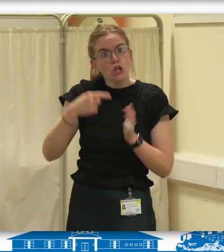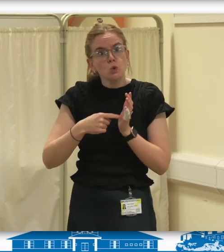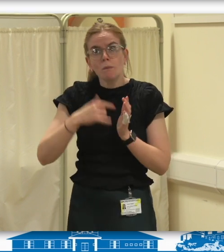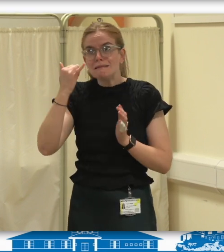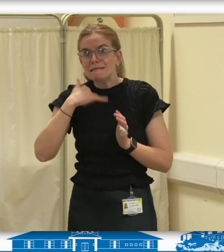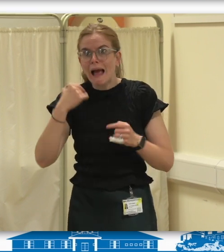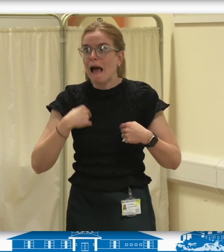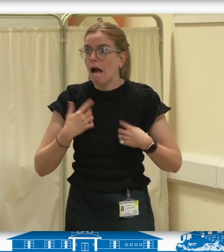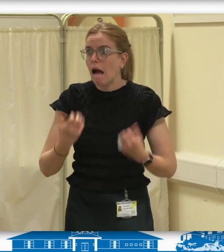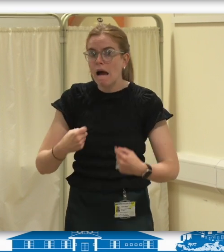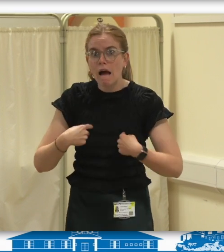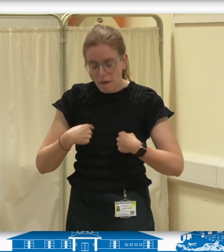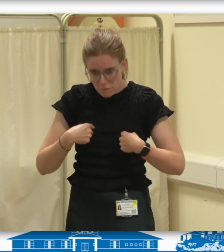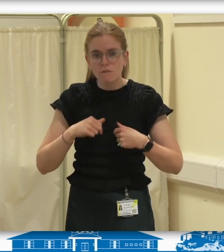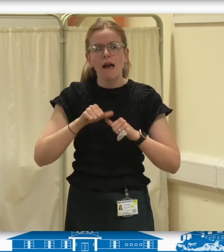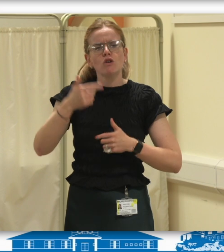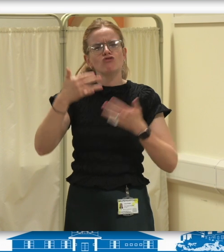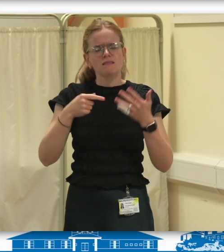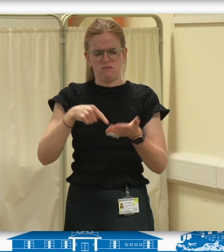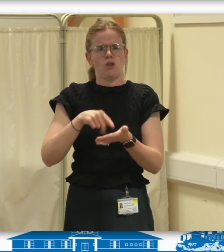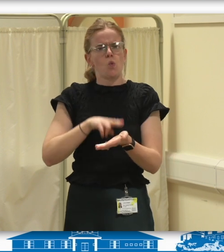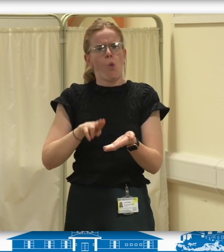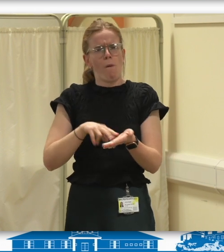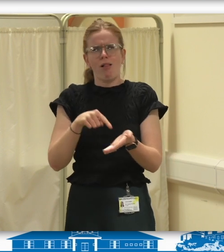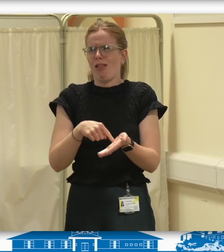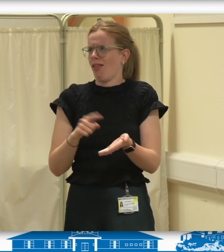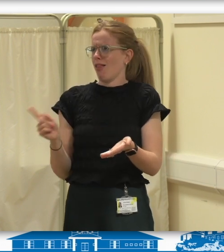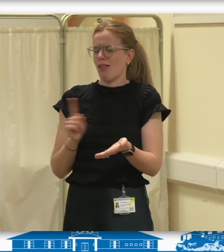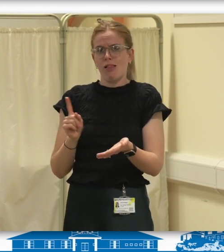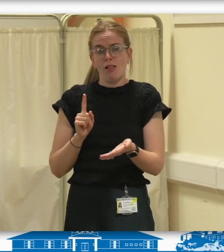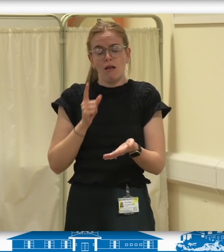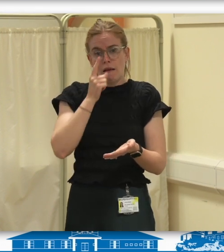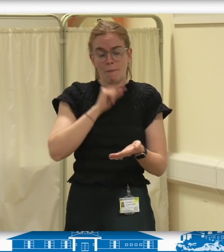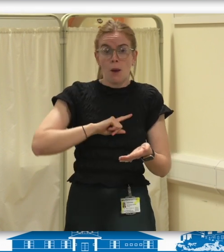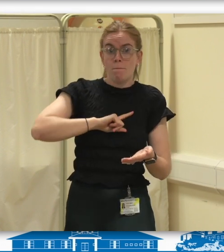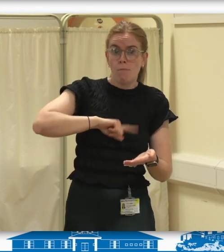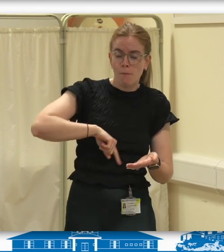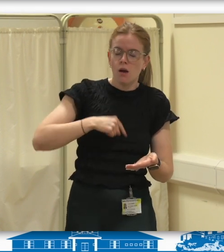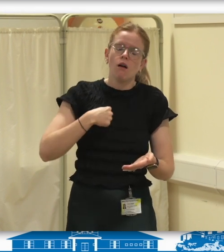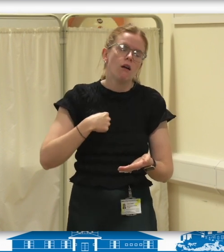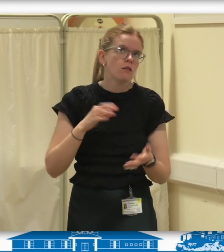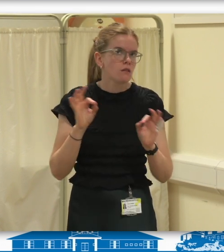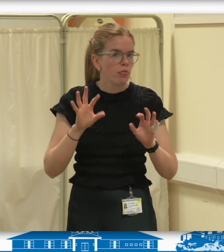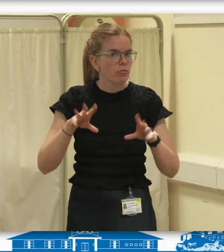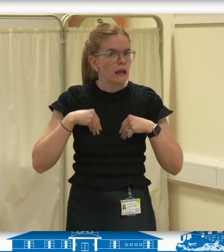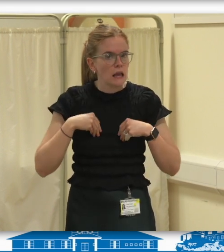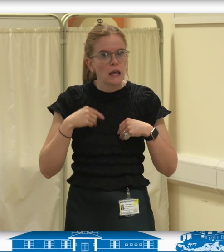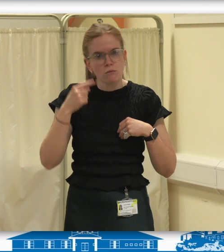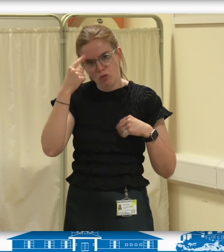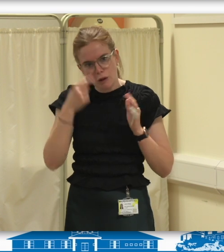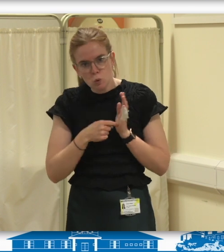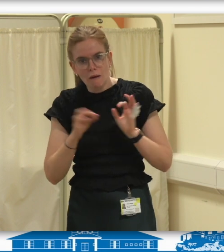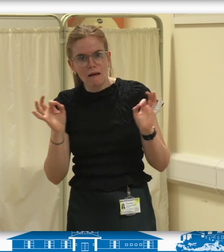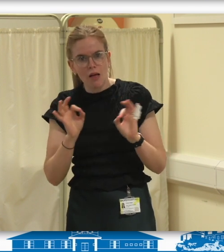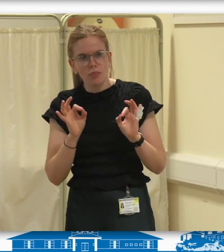those tests come back normal and it isn't what you've got. So there's a sense of relief. I don't have this nasty thing that I might have,